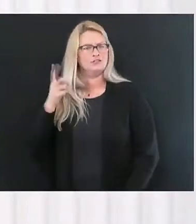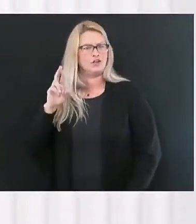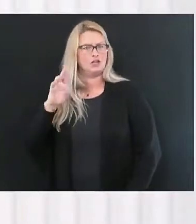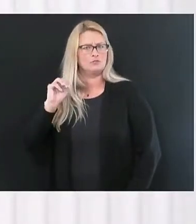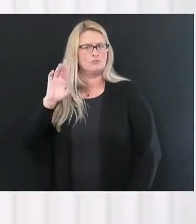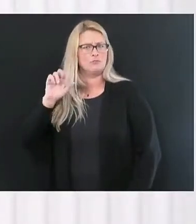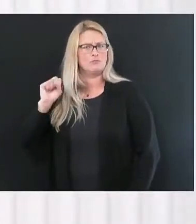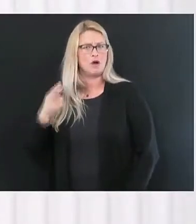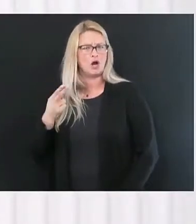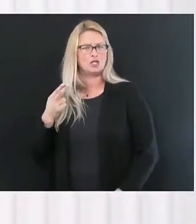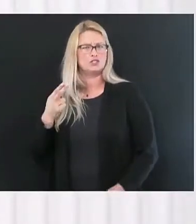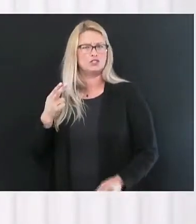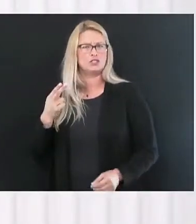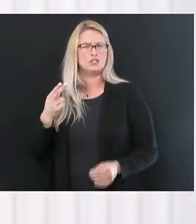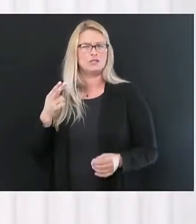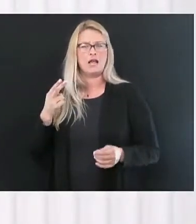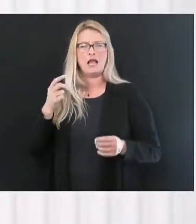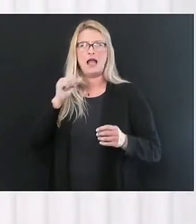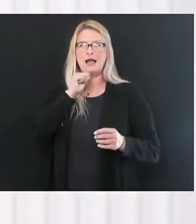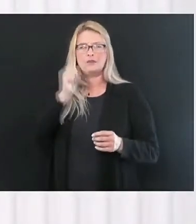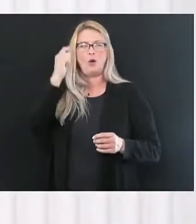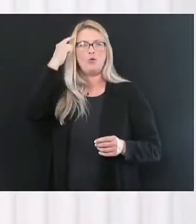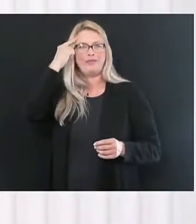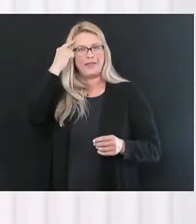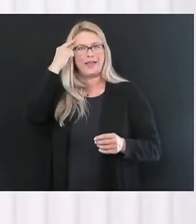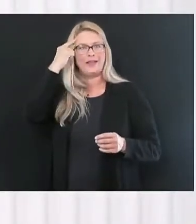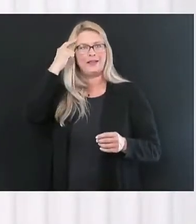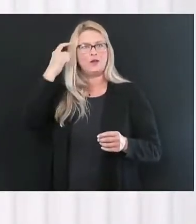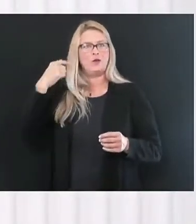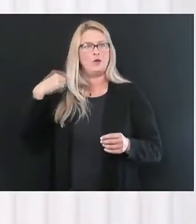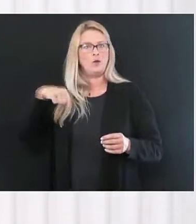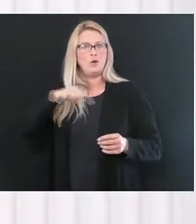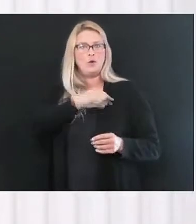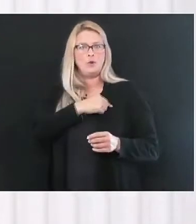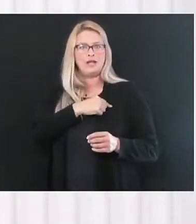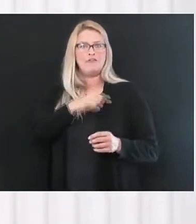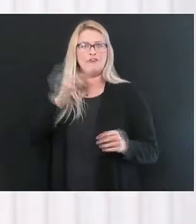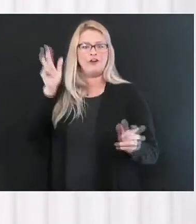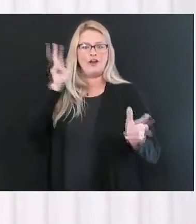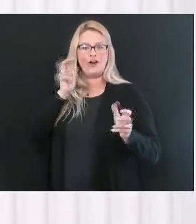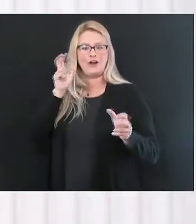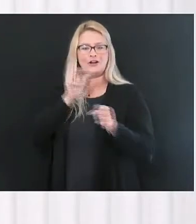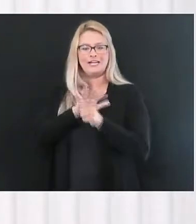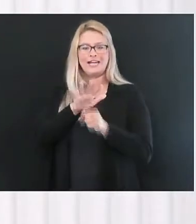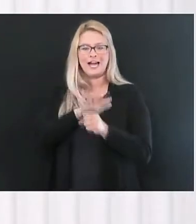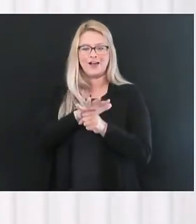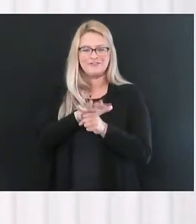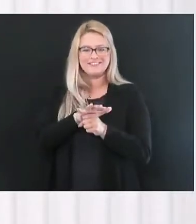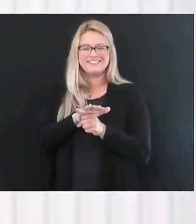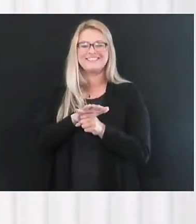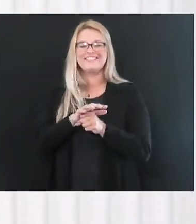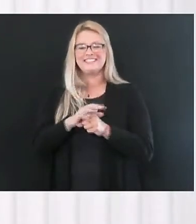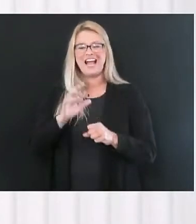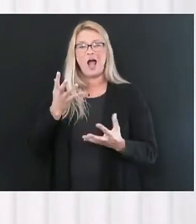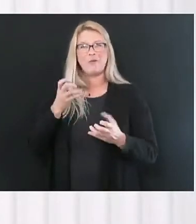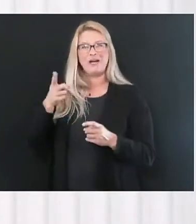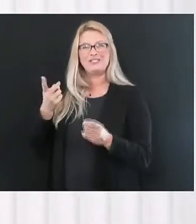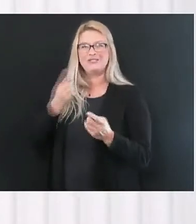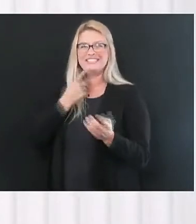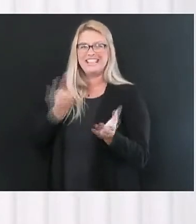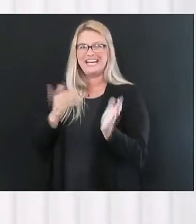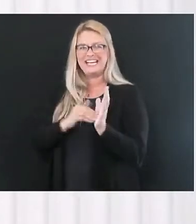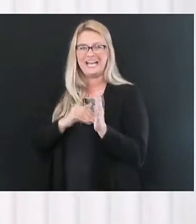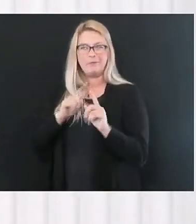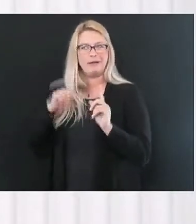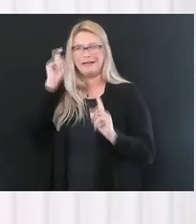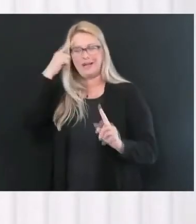don't think many of us can hear it enough. I was going to ask you to repeat the whole thing, but the governor said that's not a good idea. It